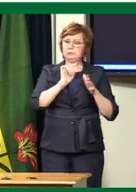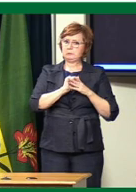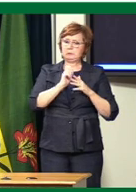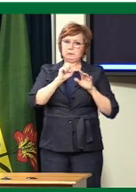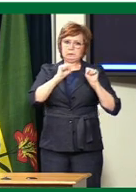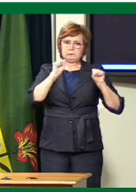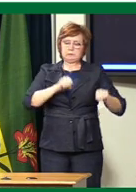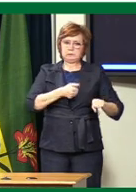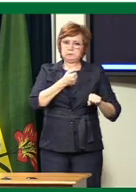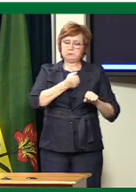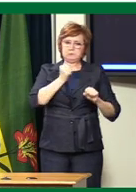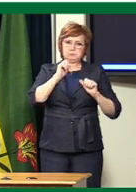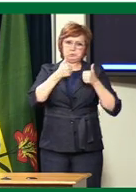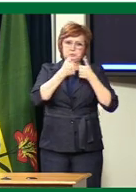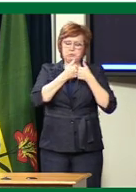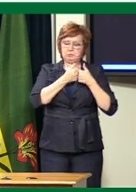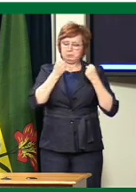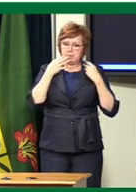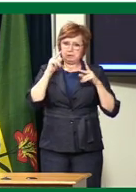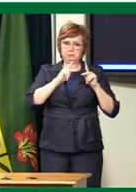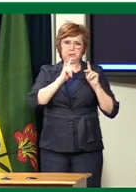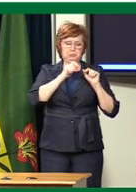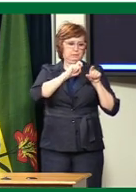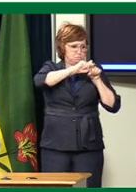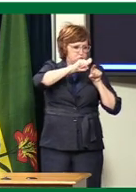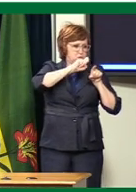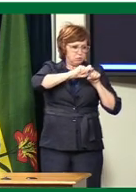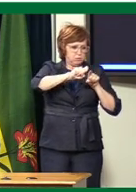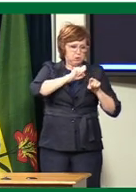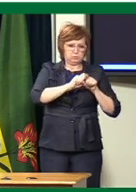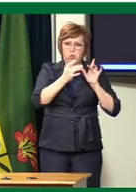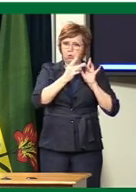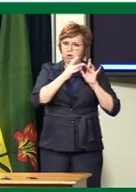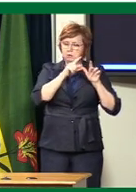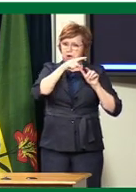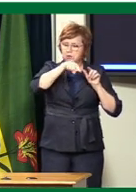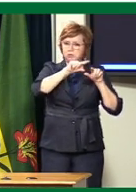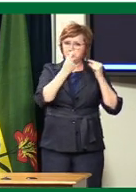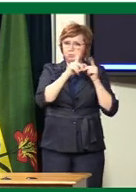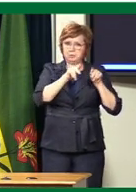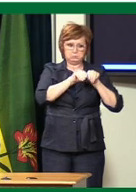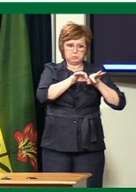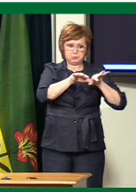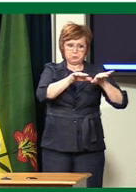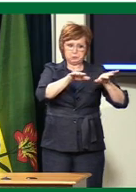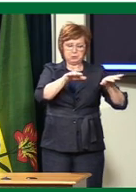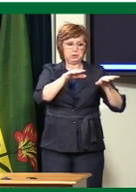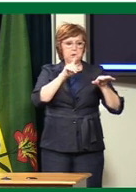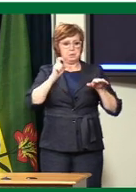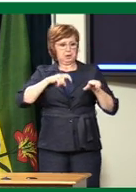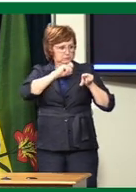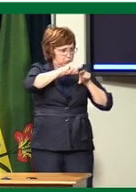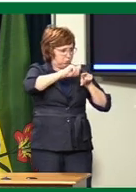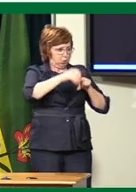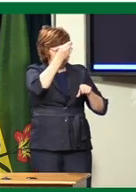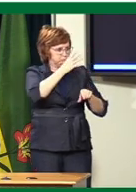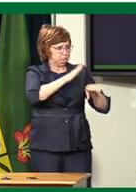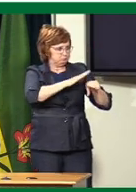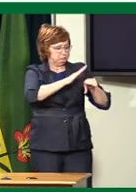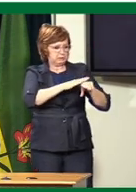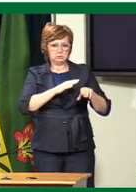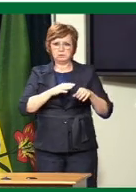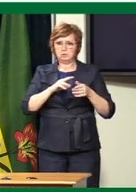also the number of contacts per case. A single positive case each and every day provides hours